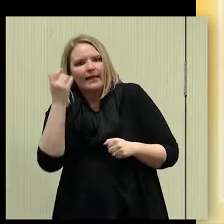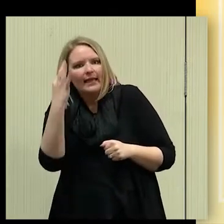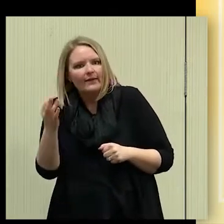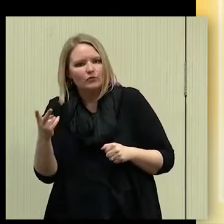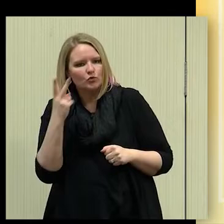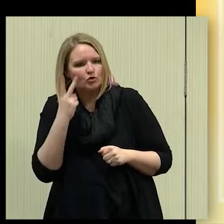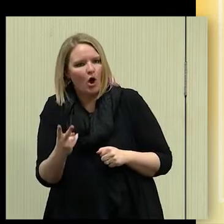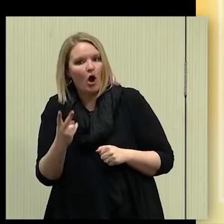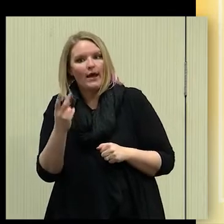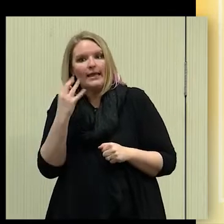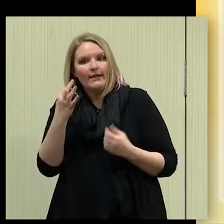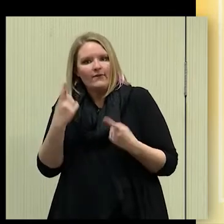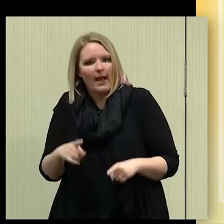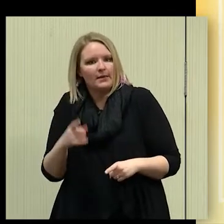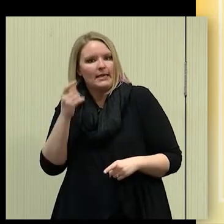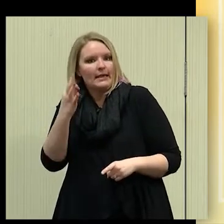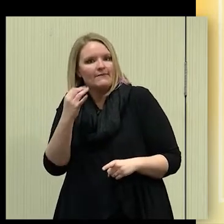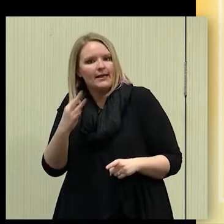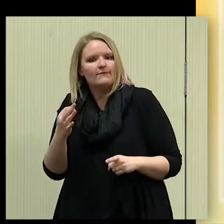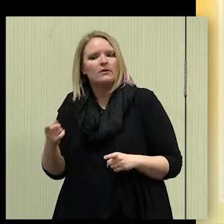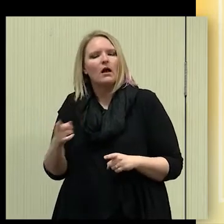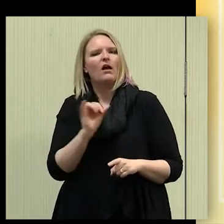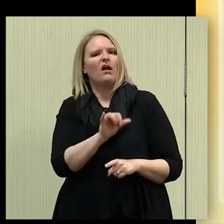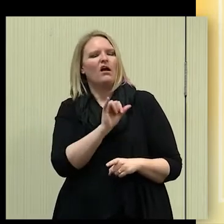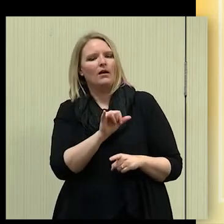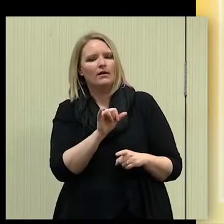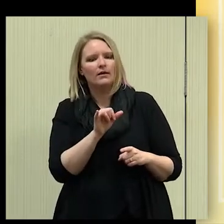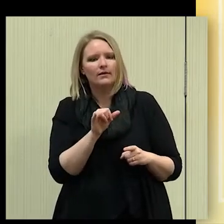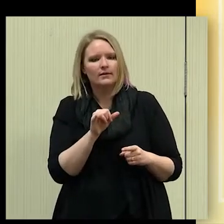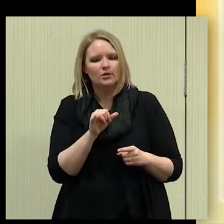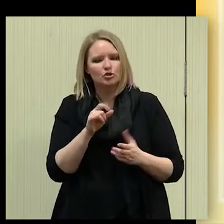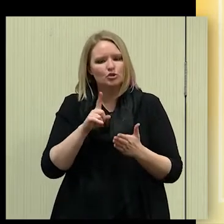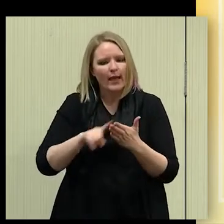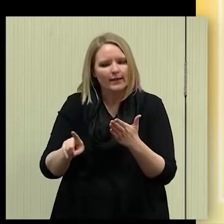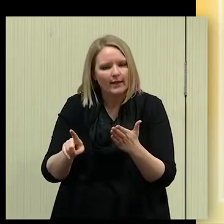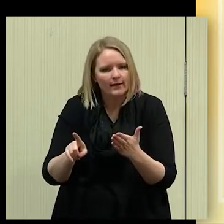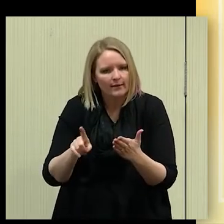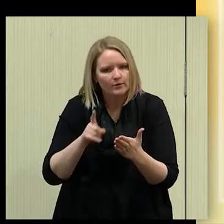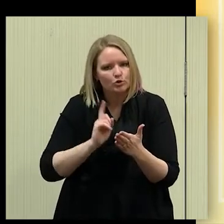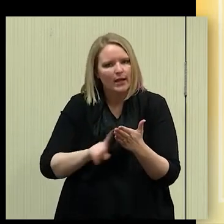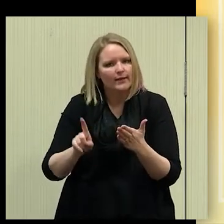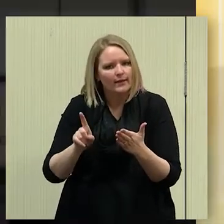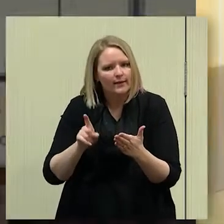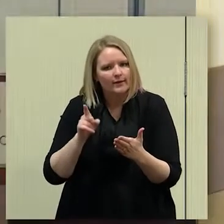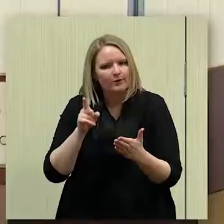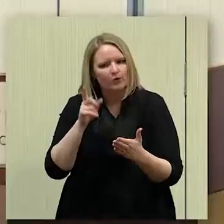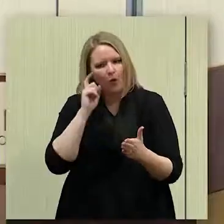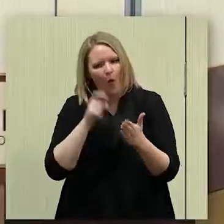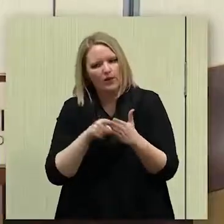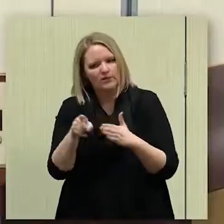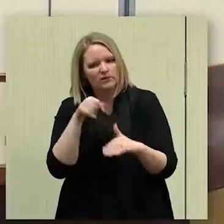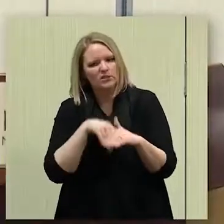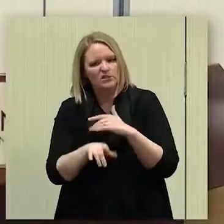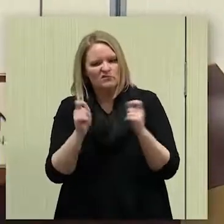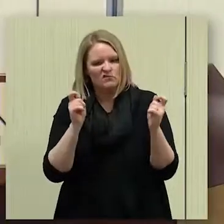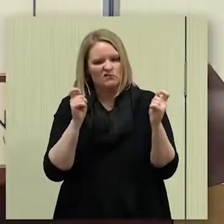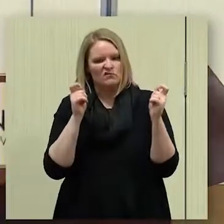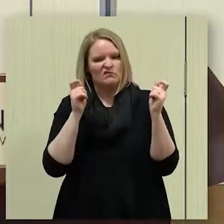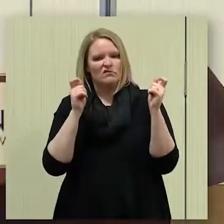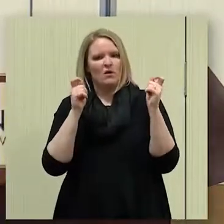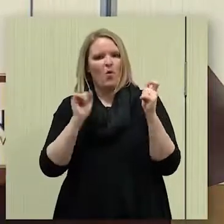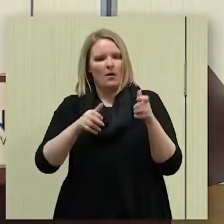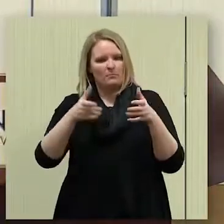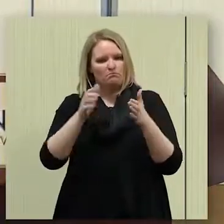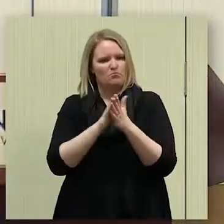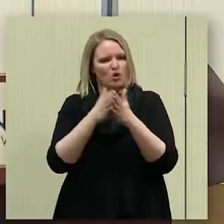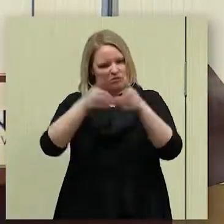saw this? How would you feel? Checking in with kids. You notice they walk in, they have a scowl on their face, or they're slamming their books down,